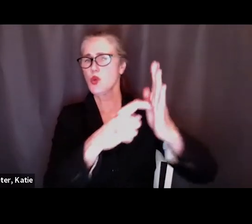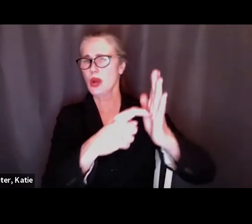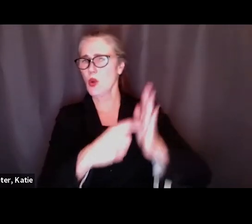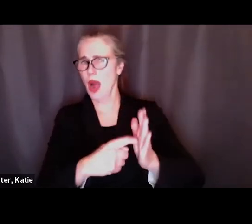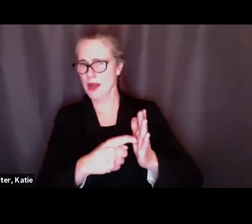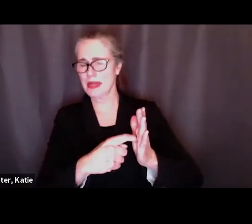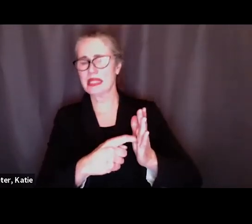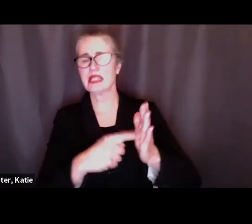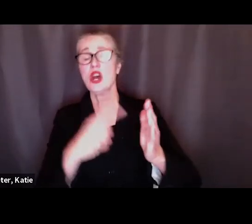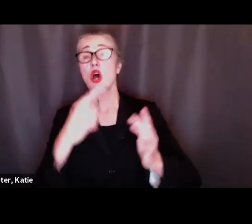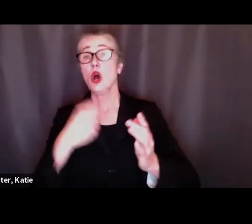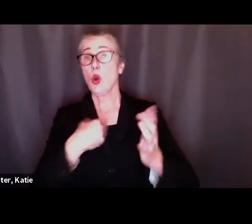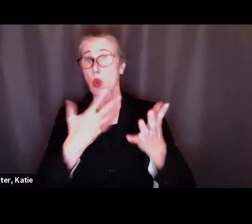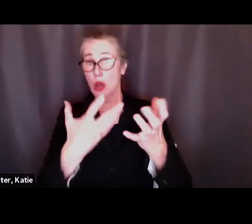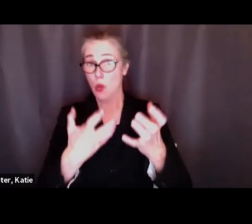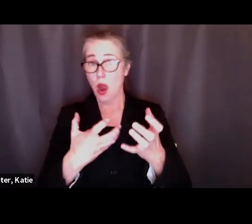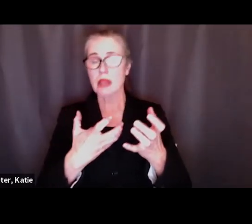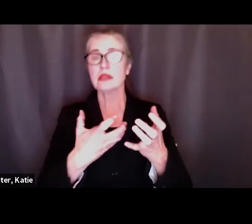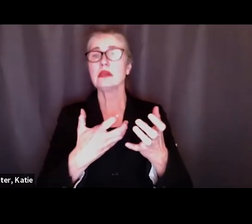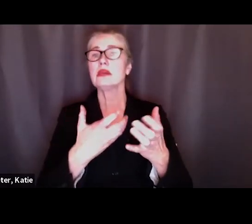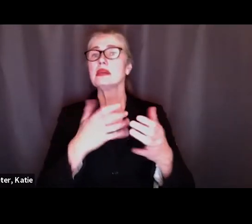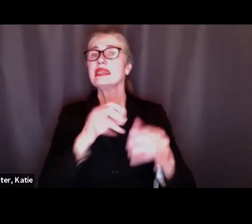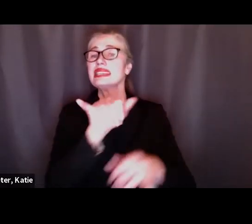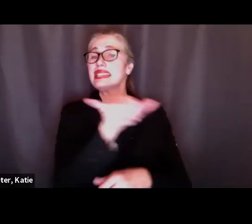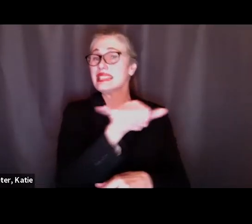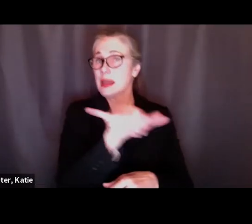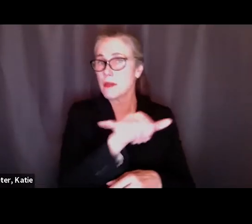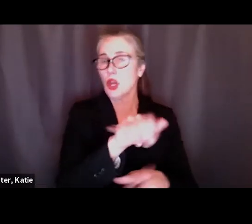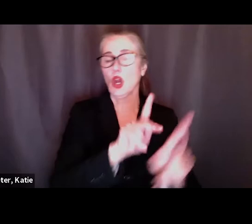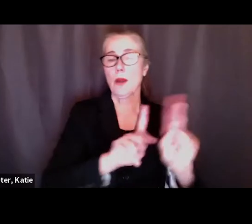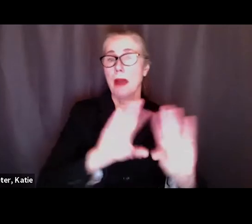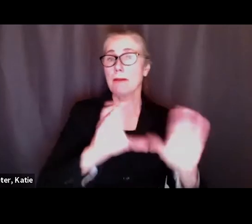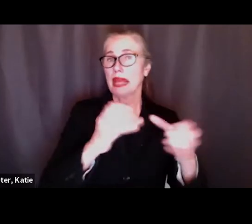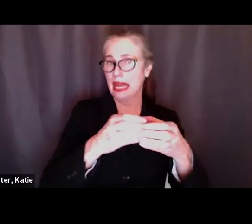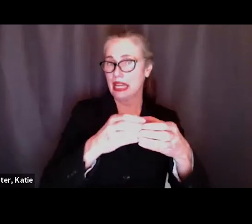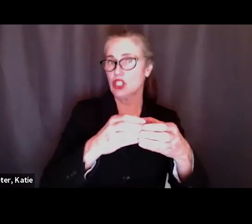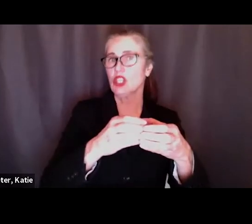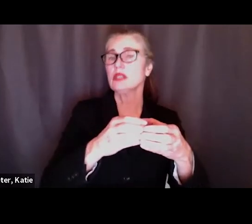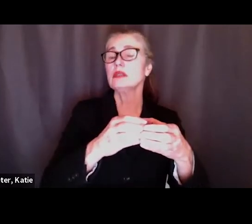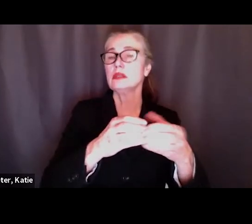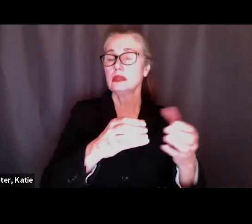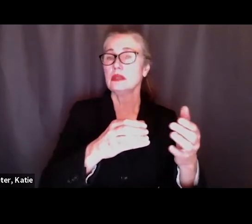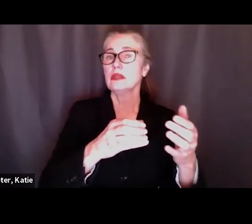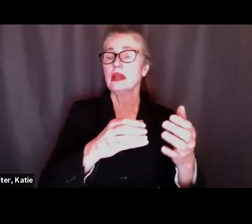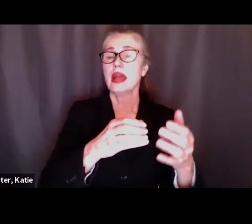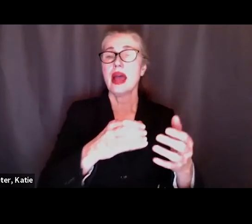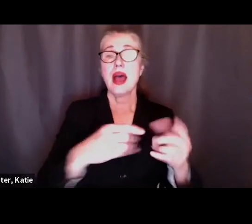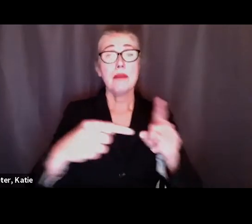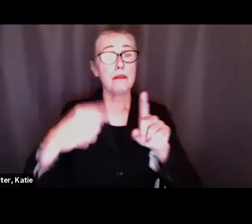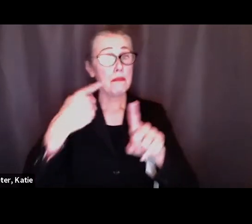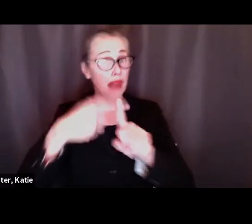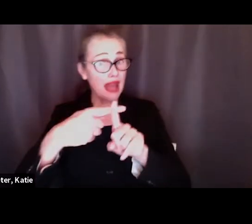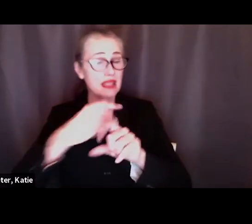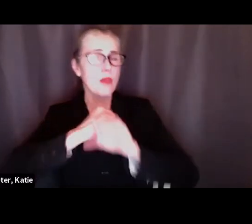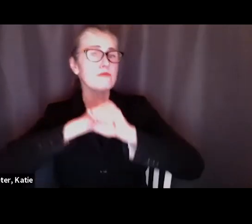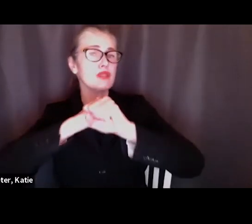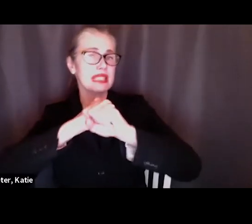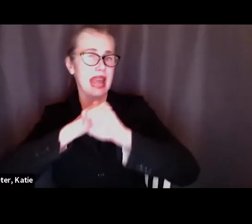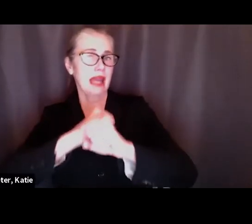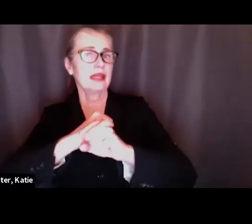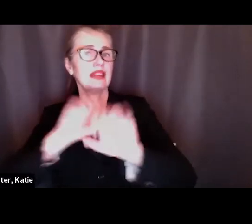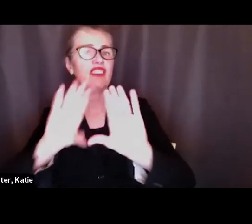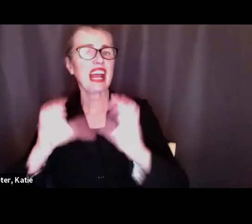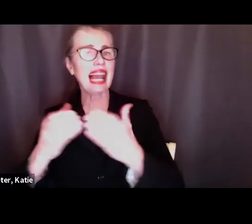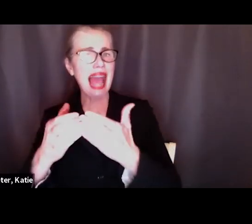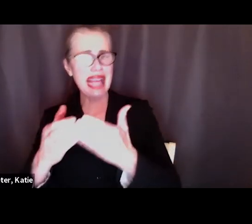acceptable from a population standpoint and drawn in a way that it could maximize protected classes ability to elect a candidate